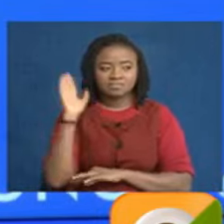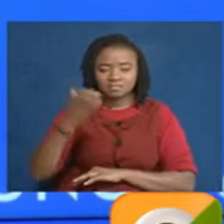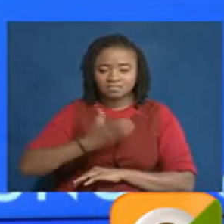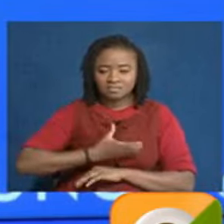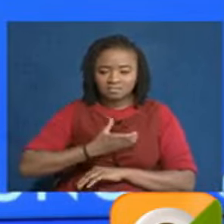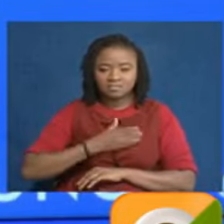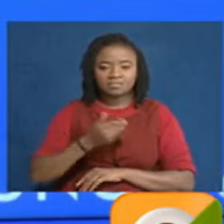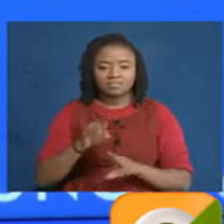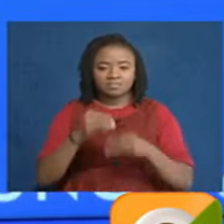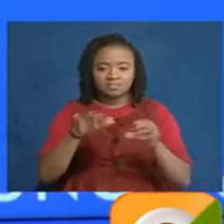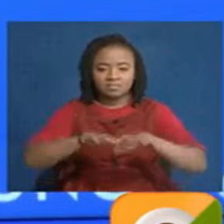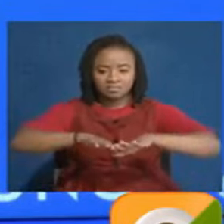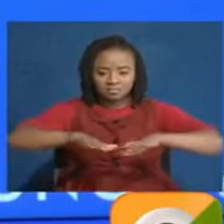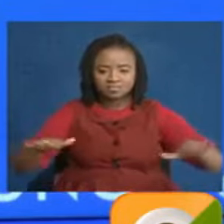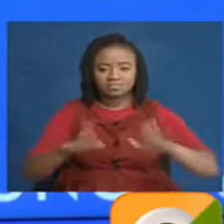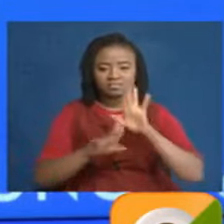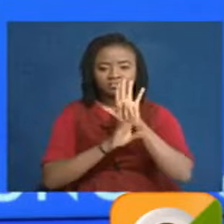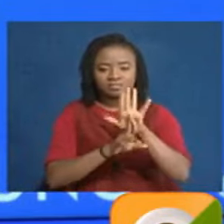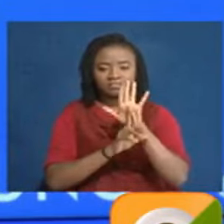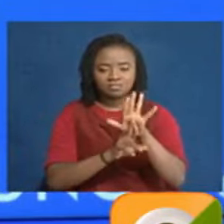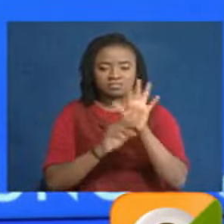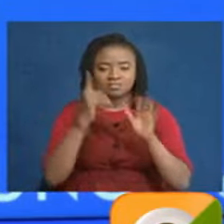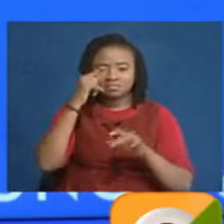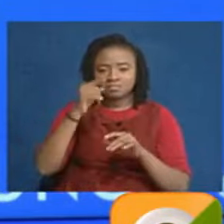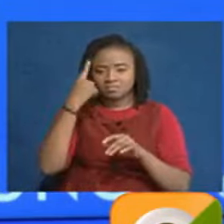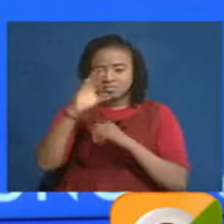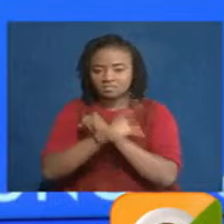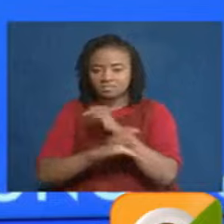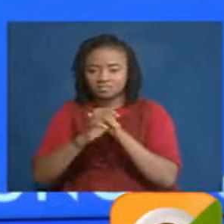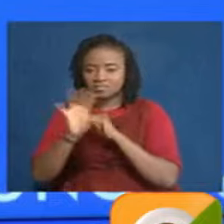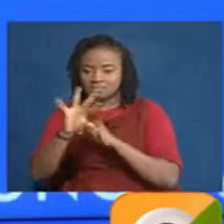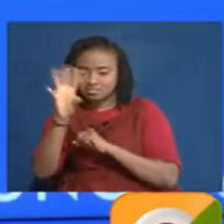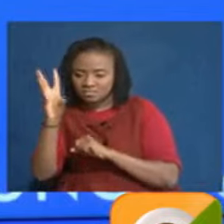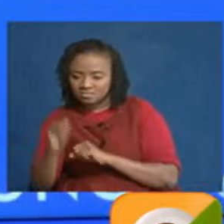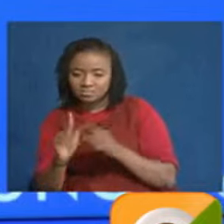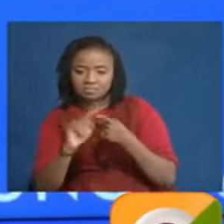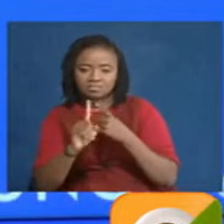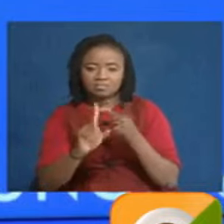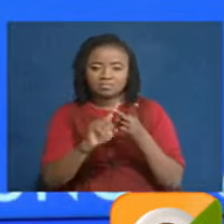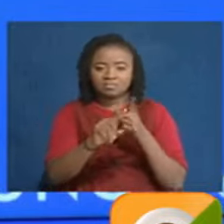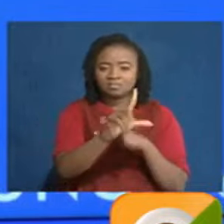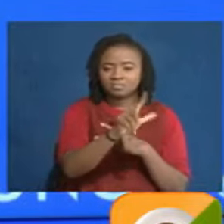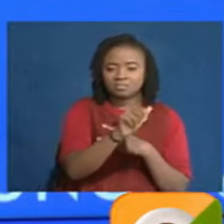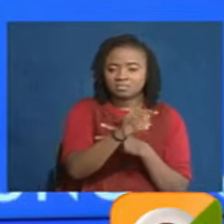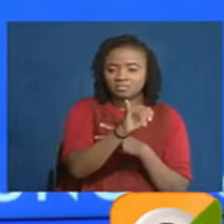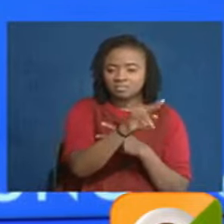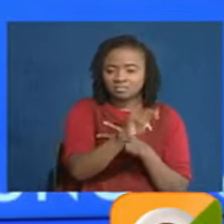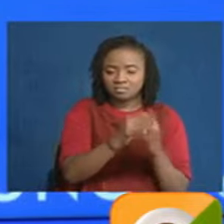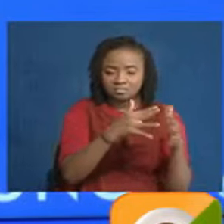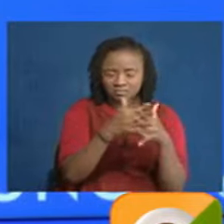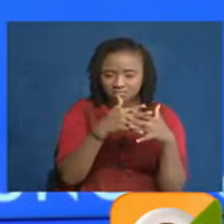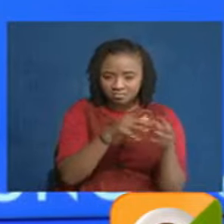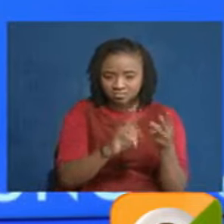permanent representation for countries from Africa, as well as Latin America and the Caribbean, that in addition to the countries we